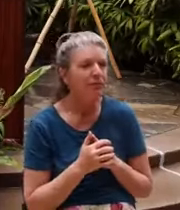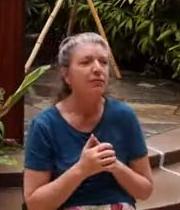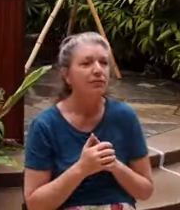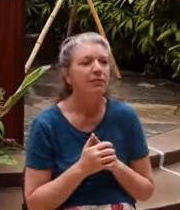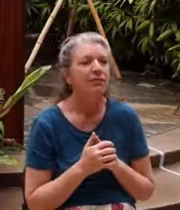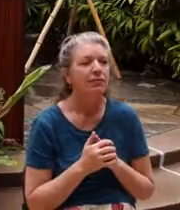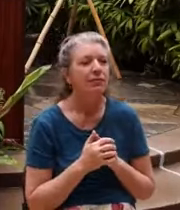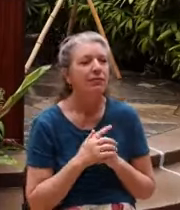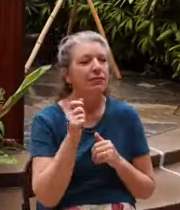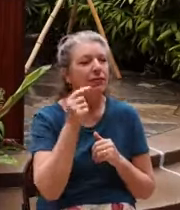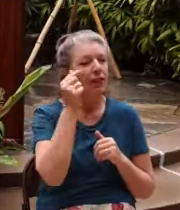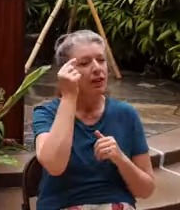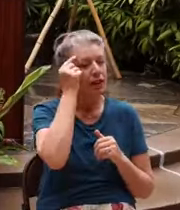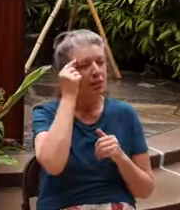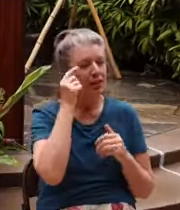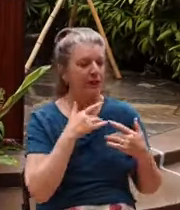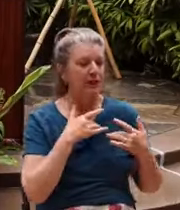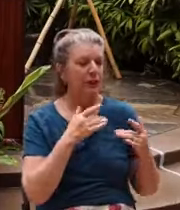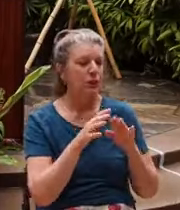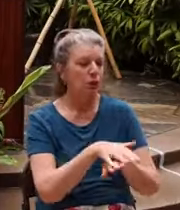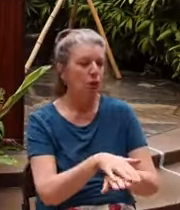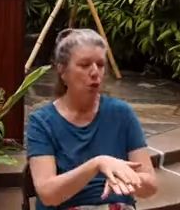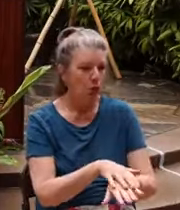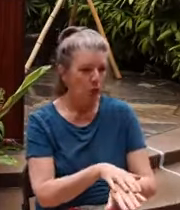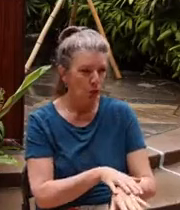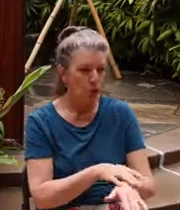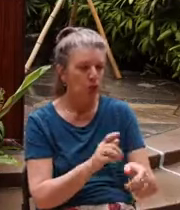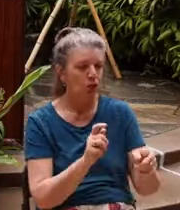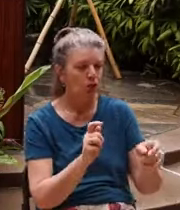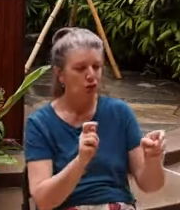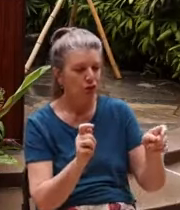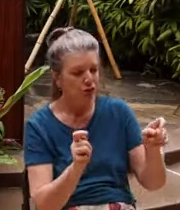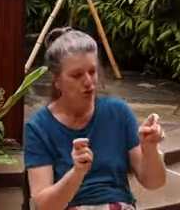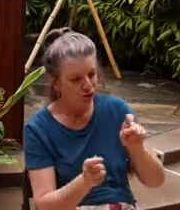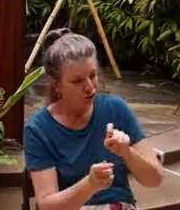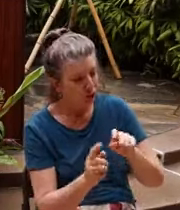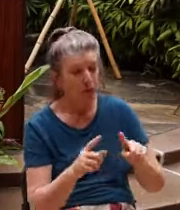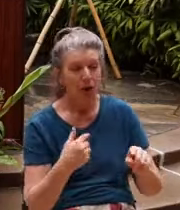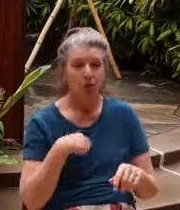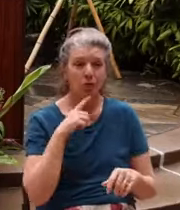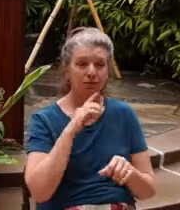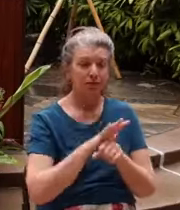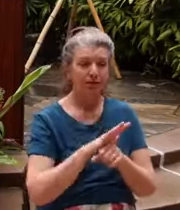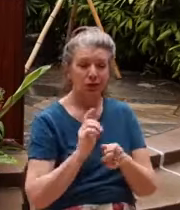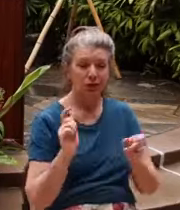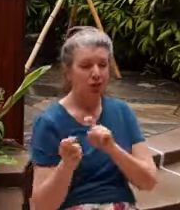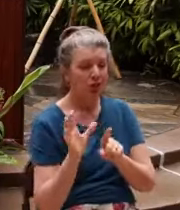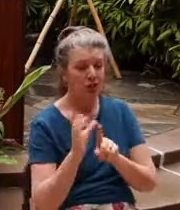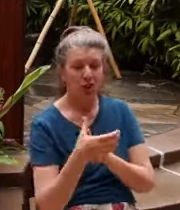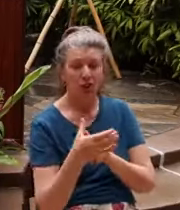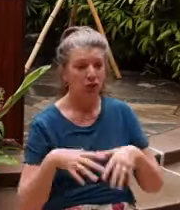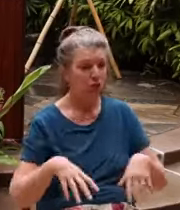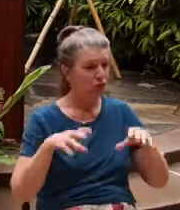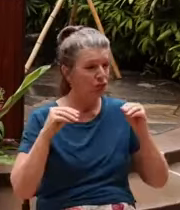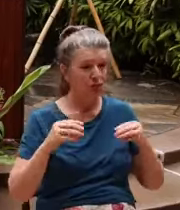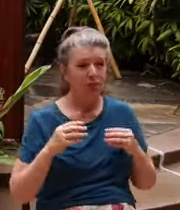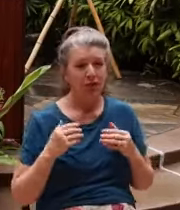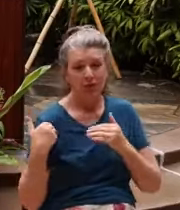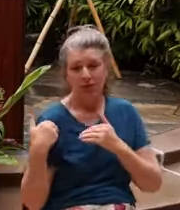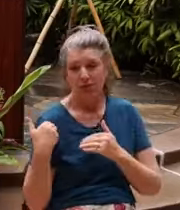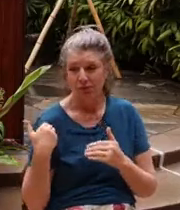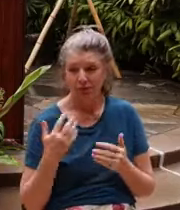Government is typically slow to adapt, but we vowed to change the culture when we took office. We